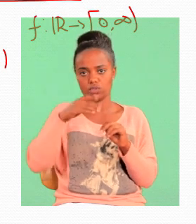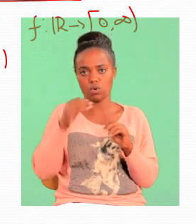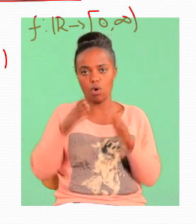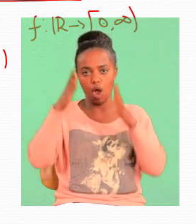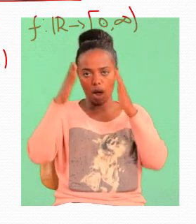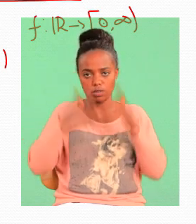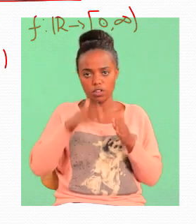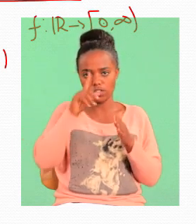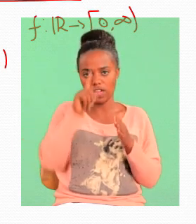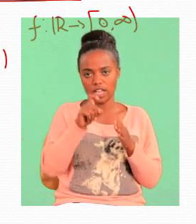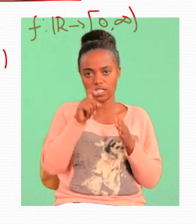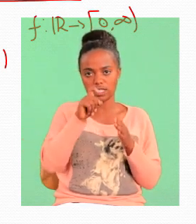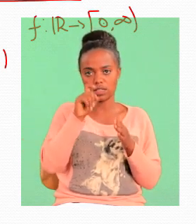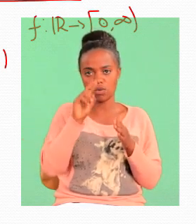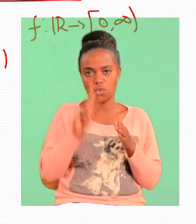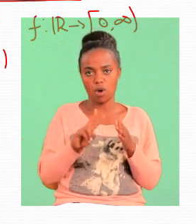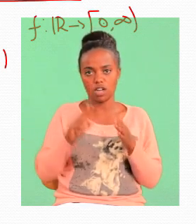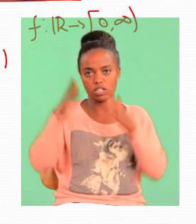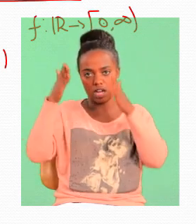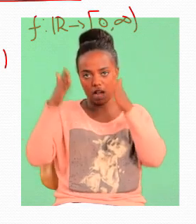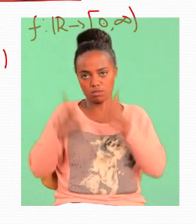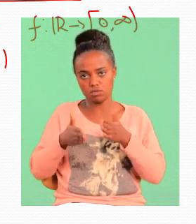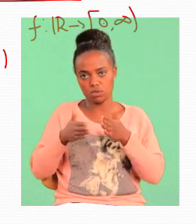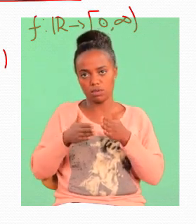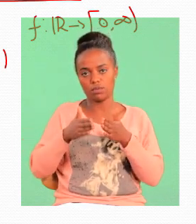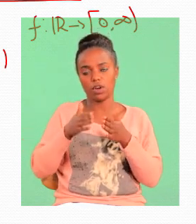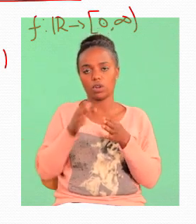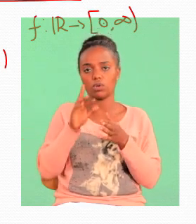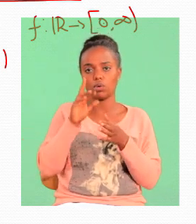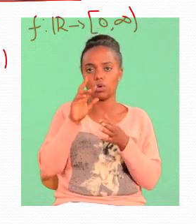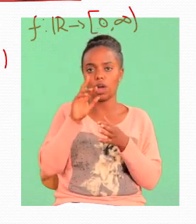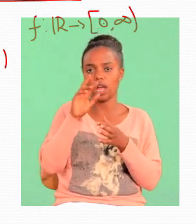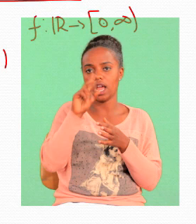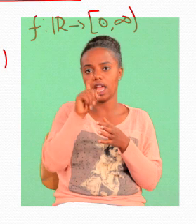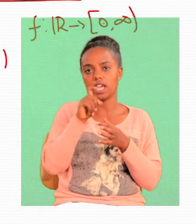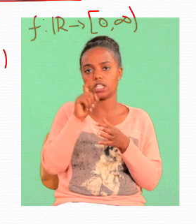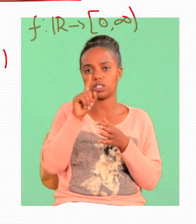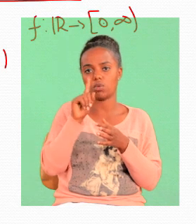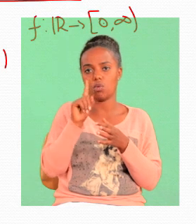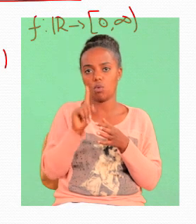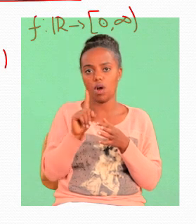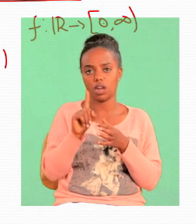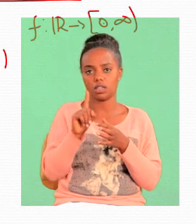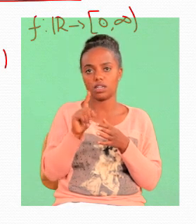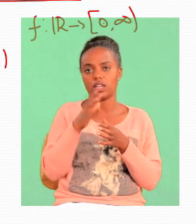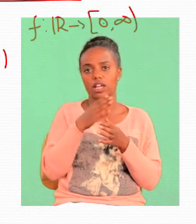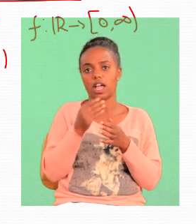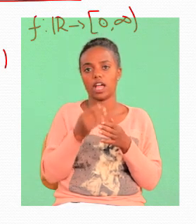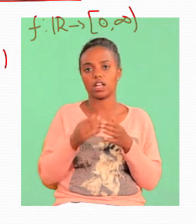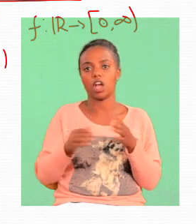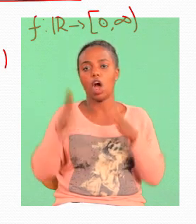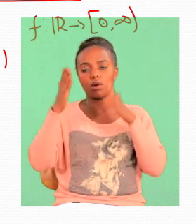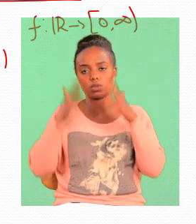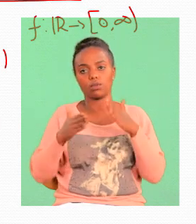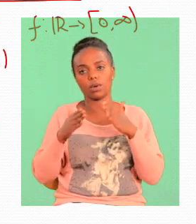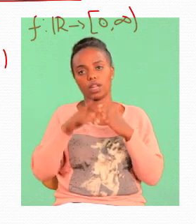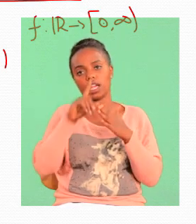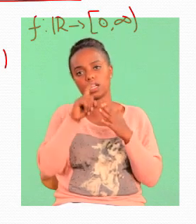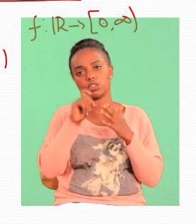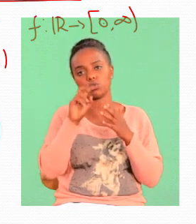square root of x squared is absolute value of x. So it is x1 under absolute value, and absolute value of